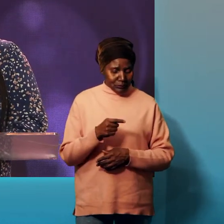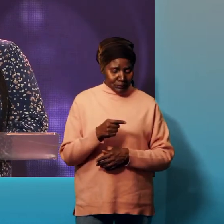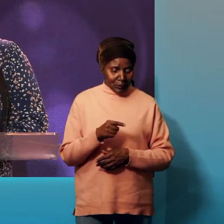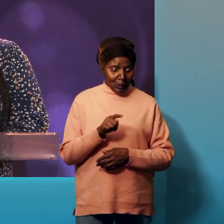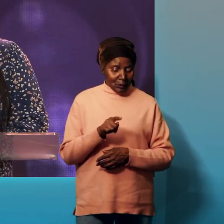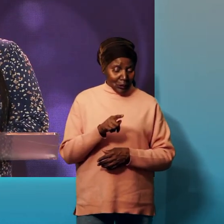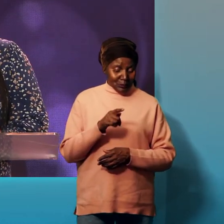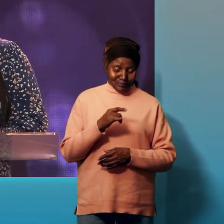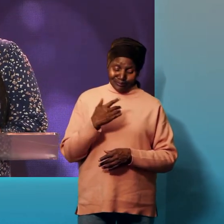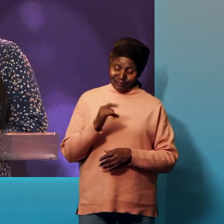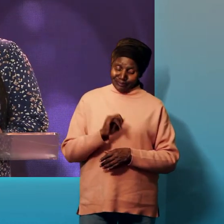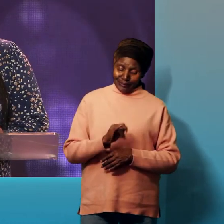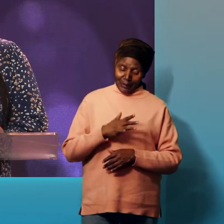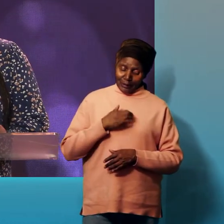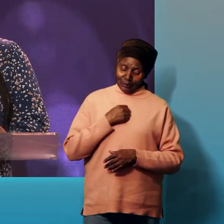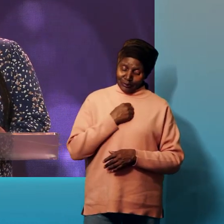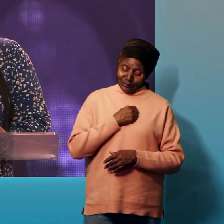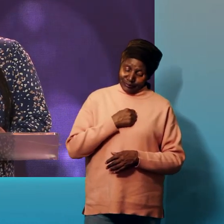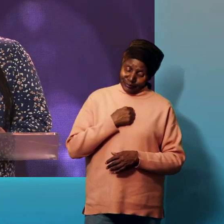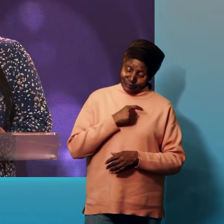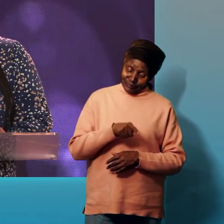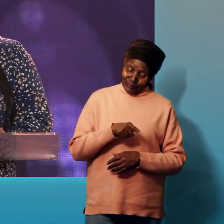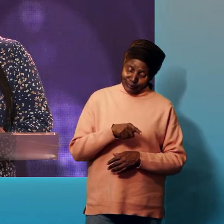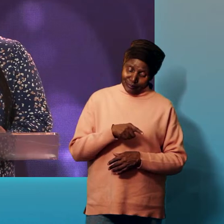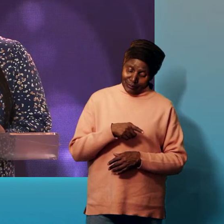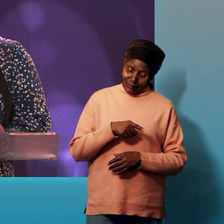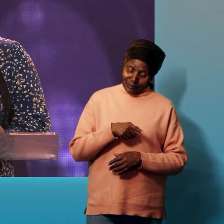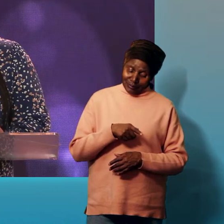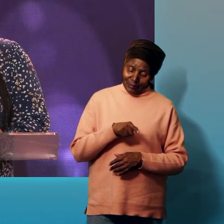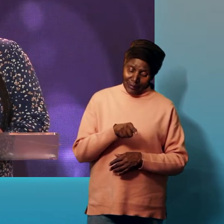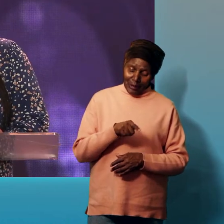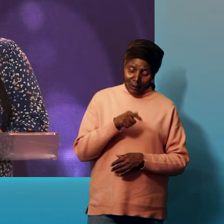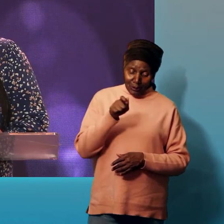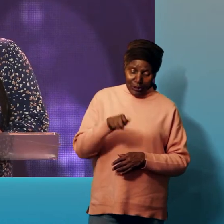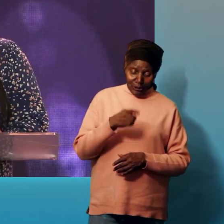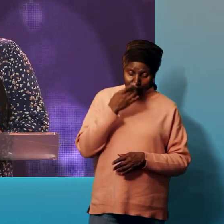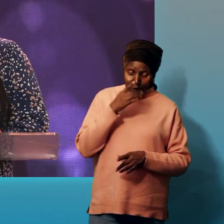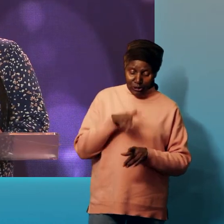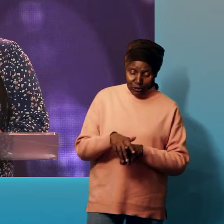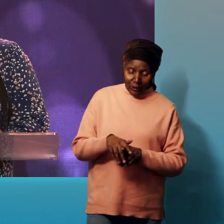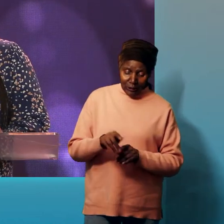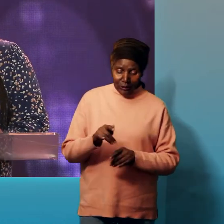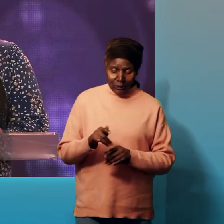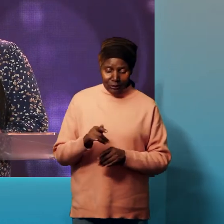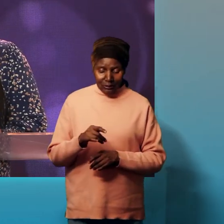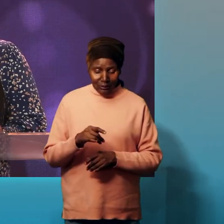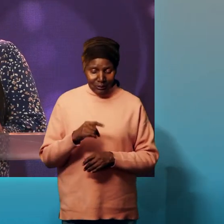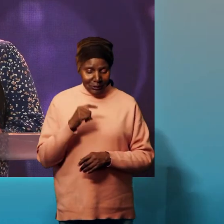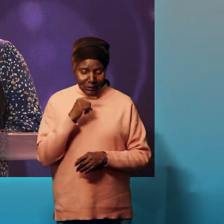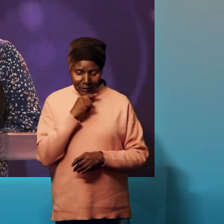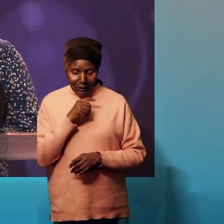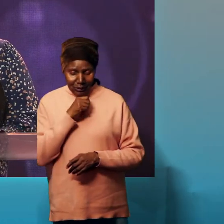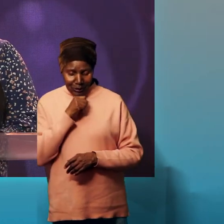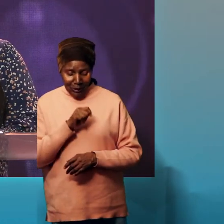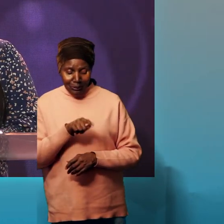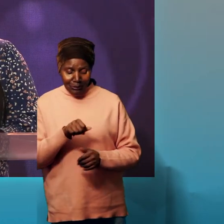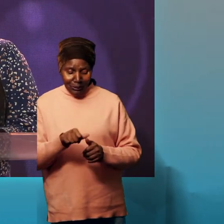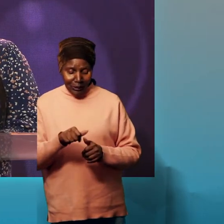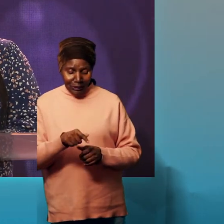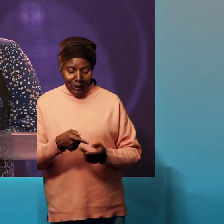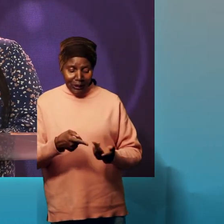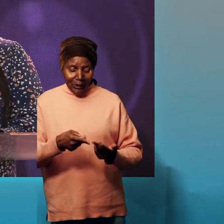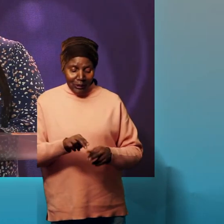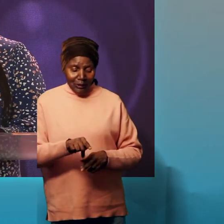man who betrays the Son of Man. It would be better for him if he had not been